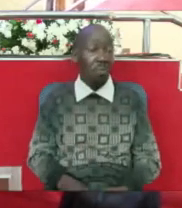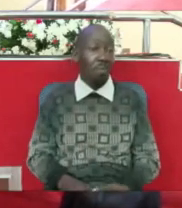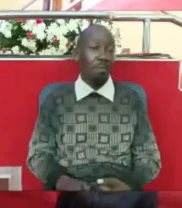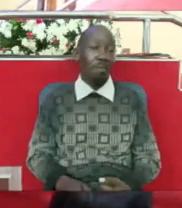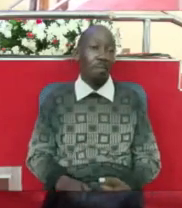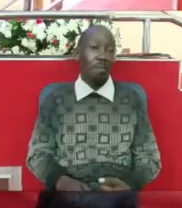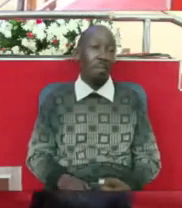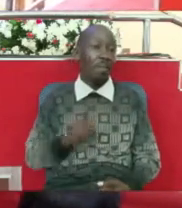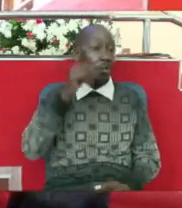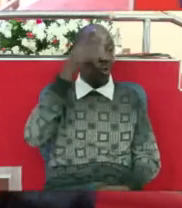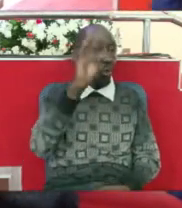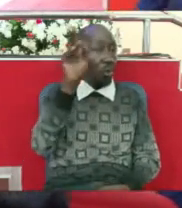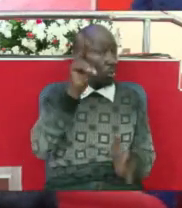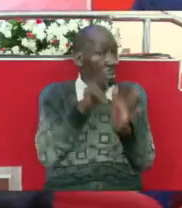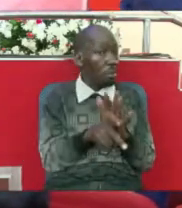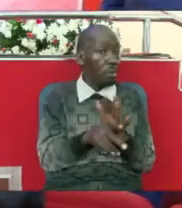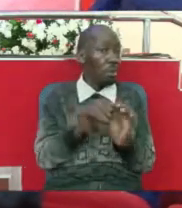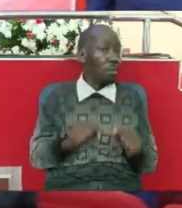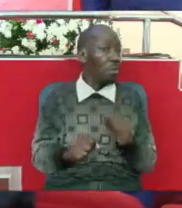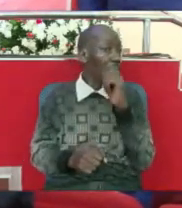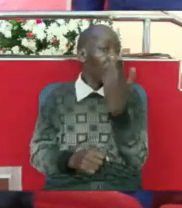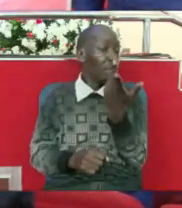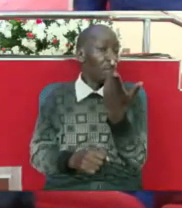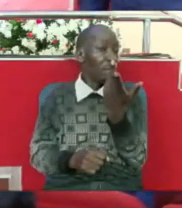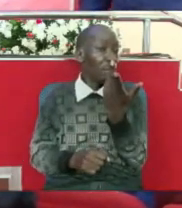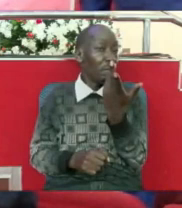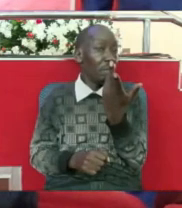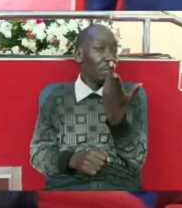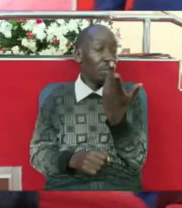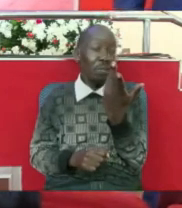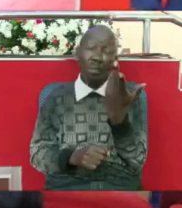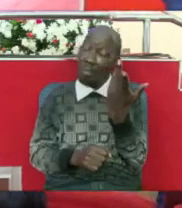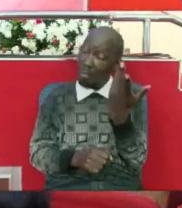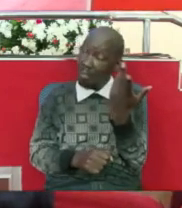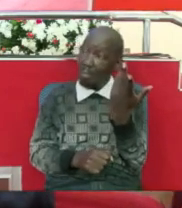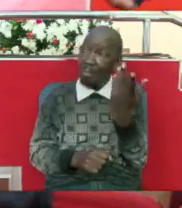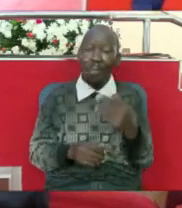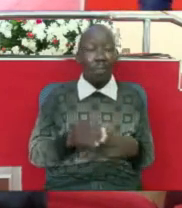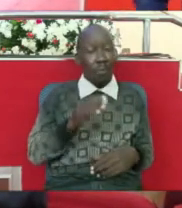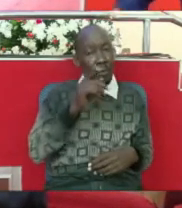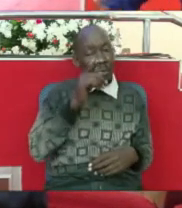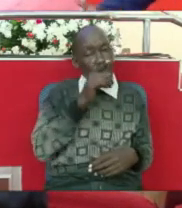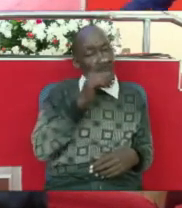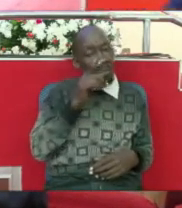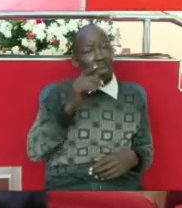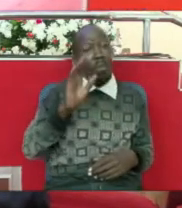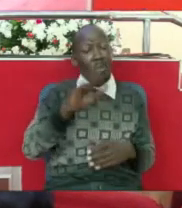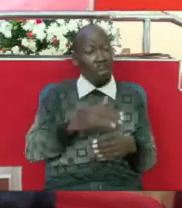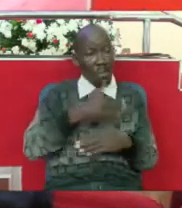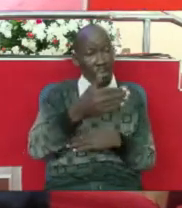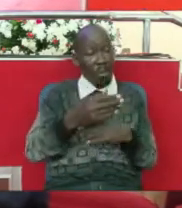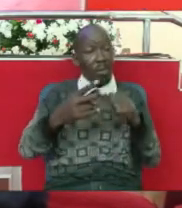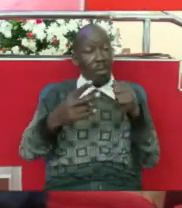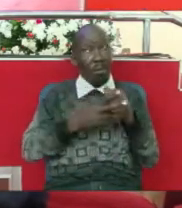Does he kill? Now we can get into a longer debate than we're going to do in the next 7 minutes